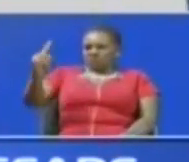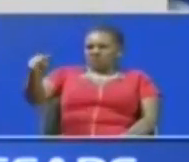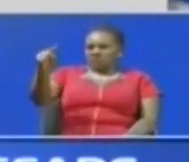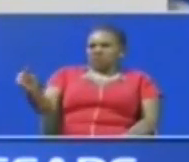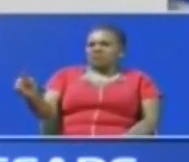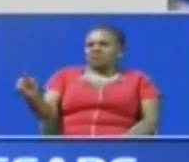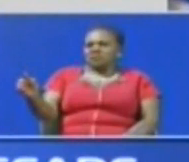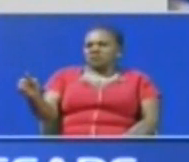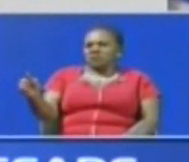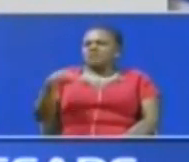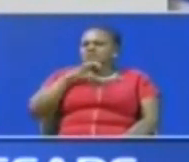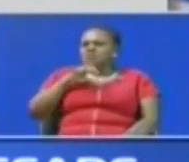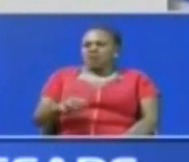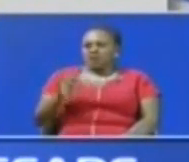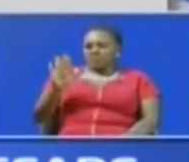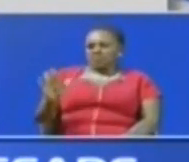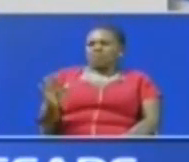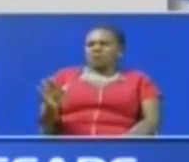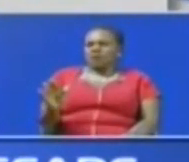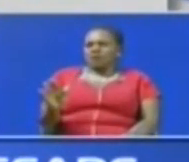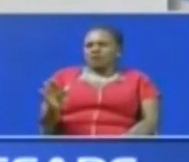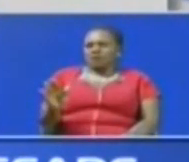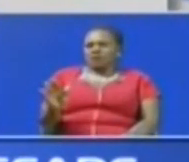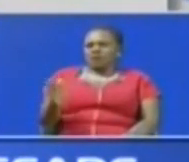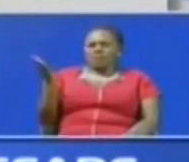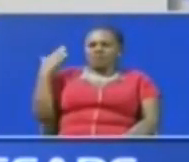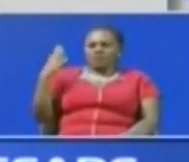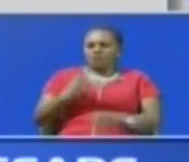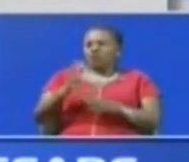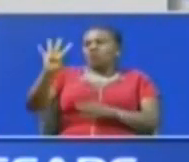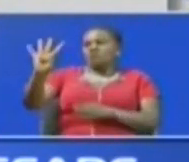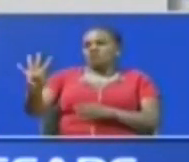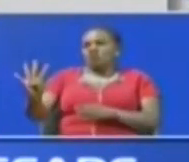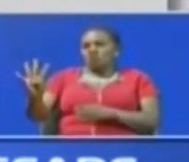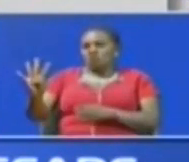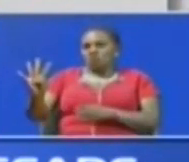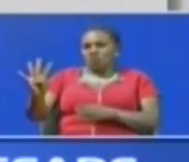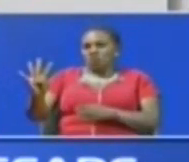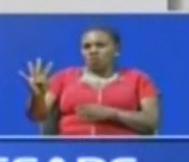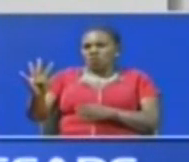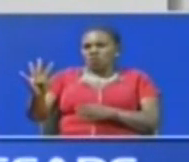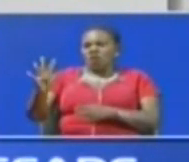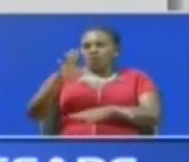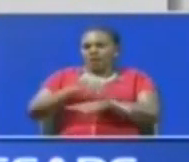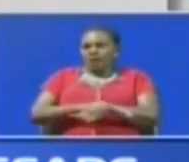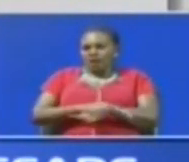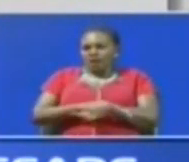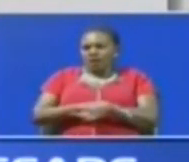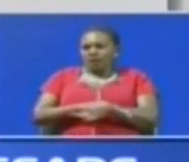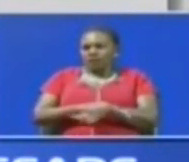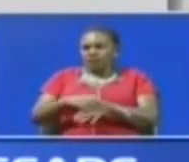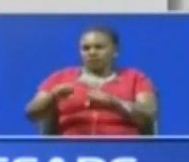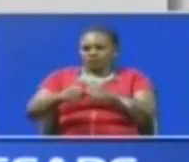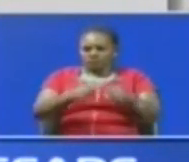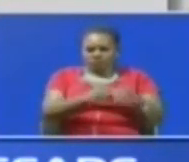wrong. His son, Jacob Olwochi, who was then a Form 4 student at St. Mary's School, sustained a nasal